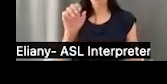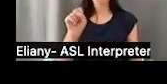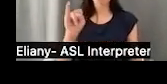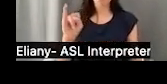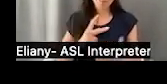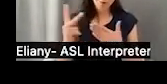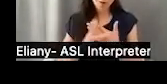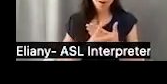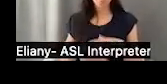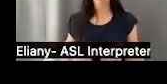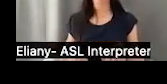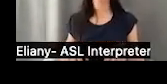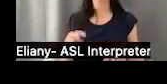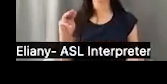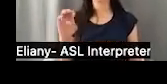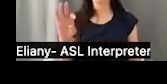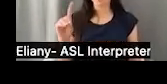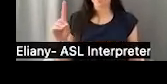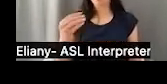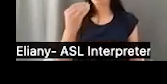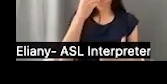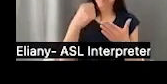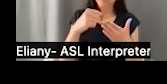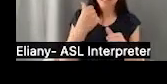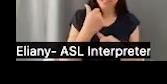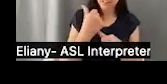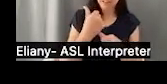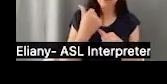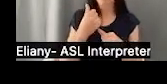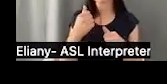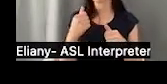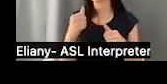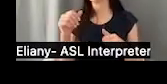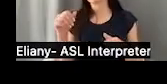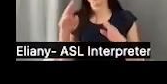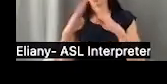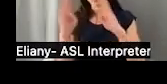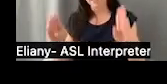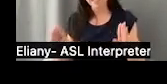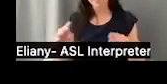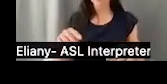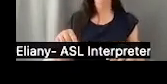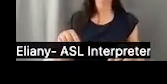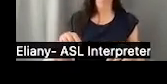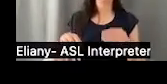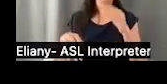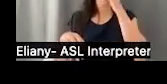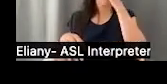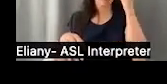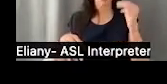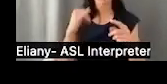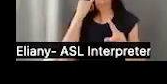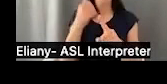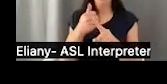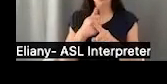program. It's Medicaid, food assistance, subsidized housing. And as long as you use the money